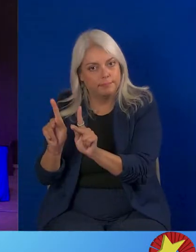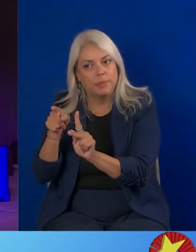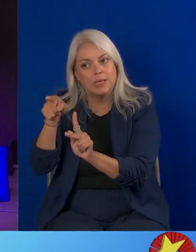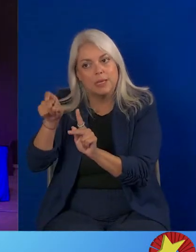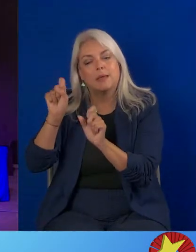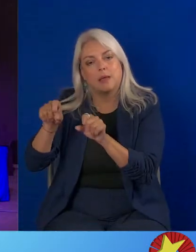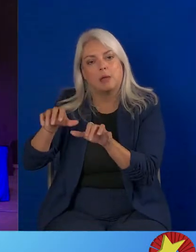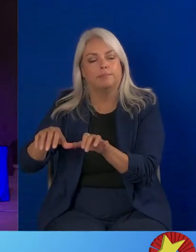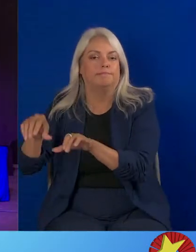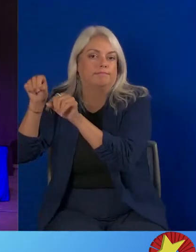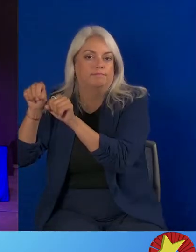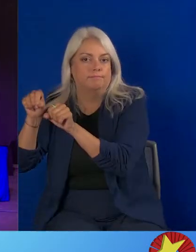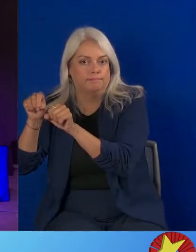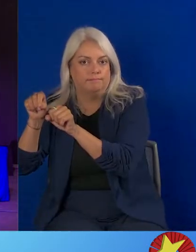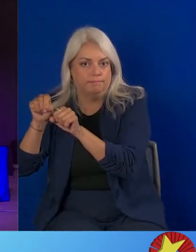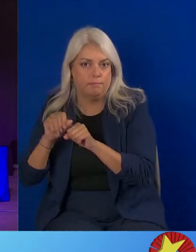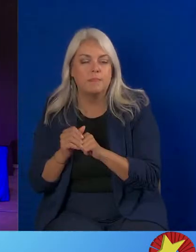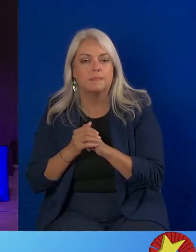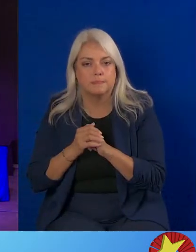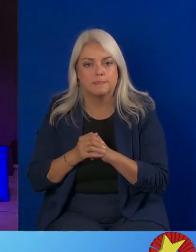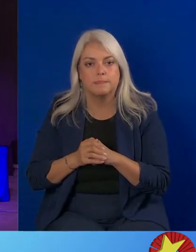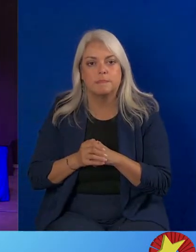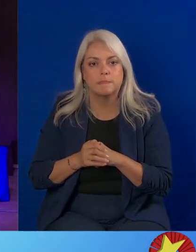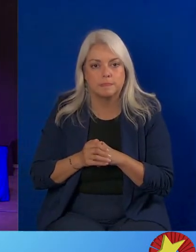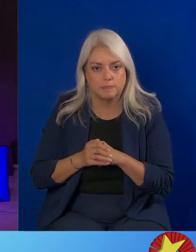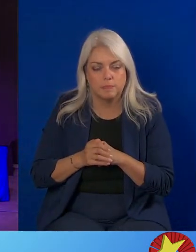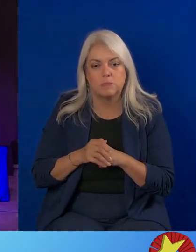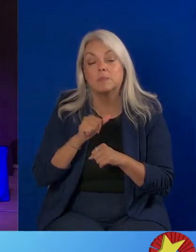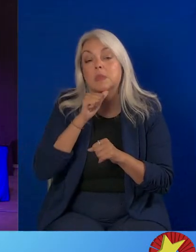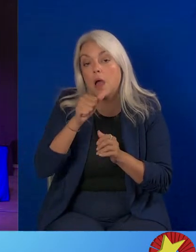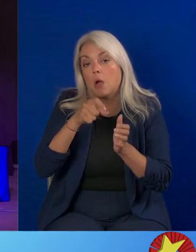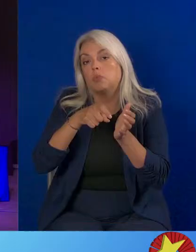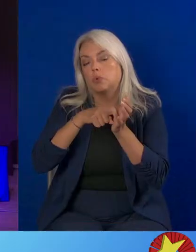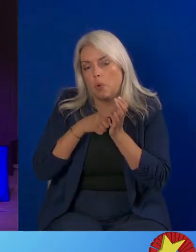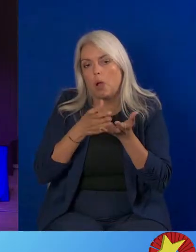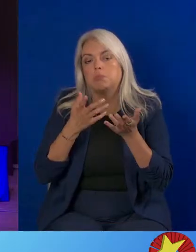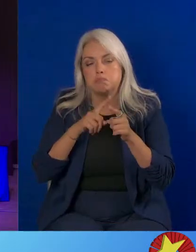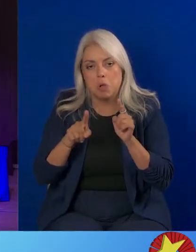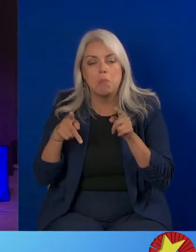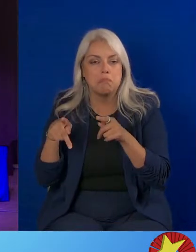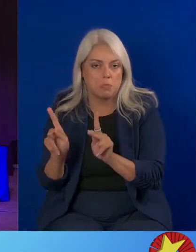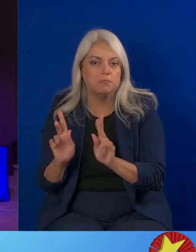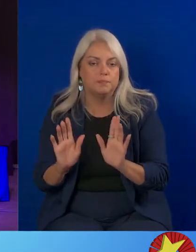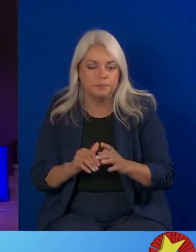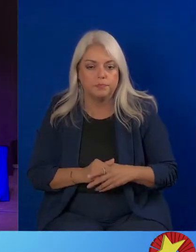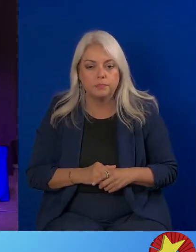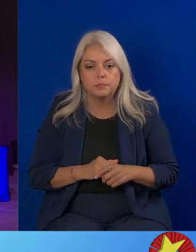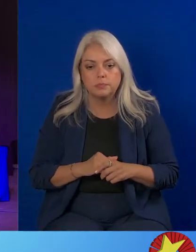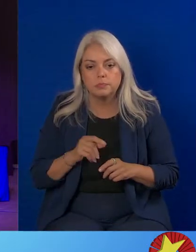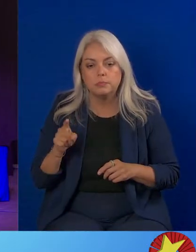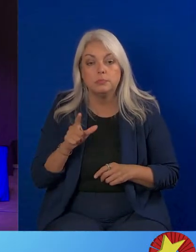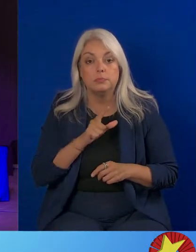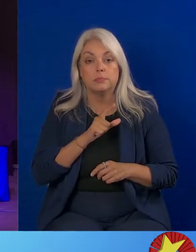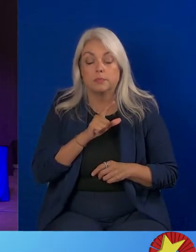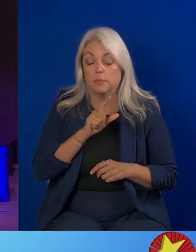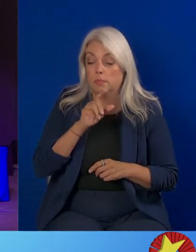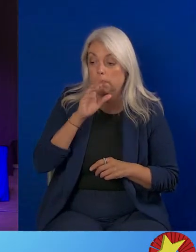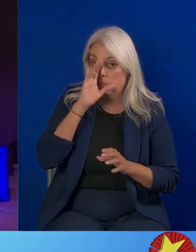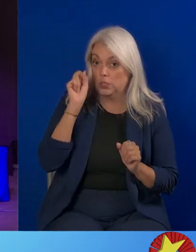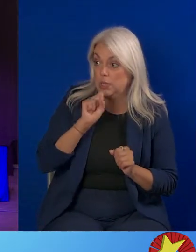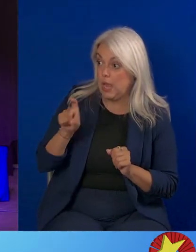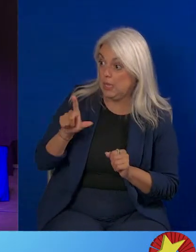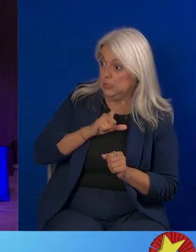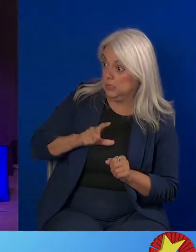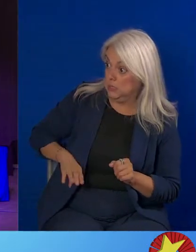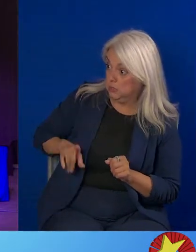This is Board Member Buchanan. Linda, has this satisfied what? Yes, it does. Thank you. This is Linda